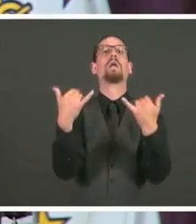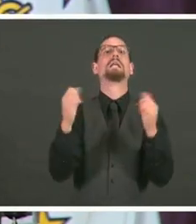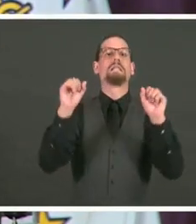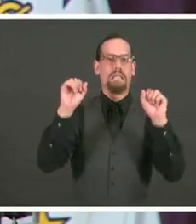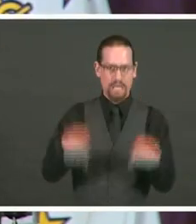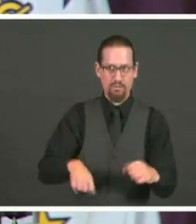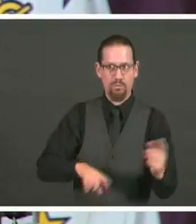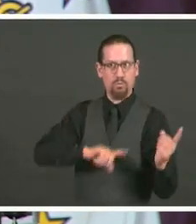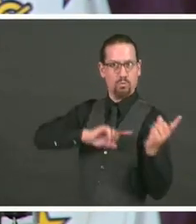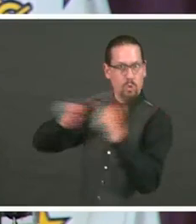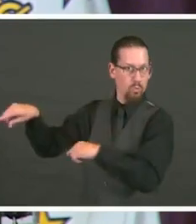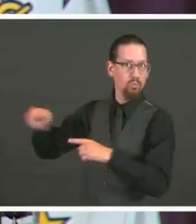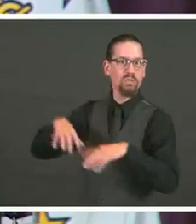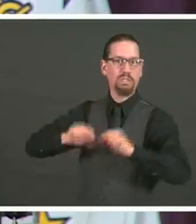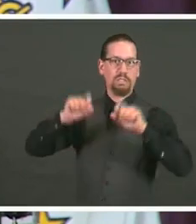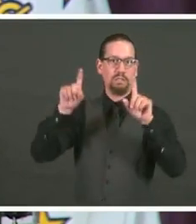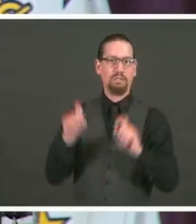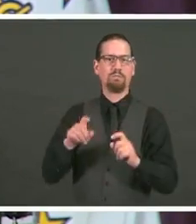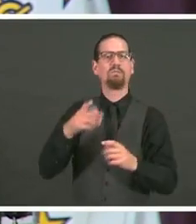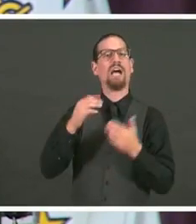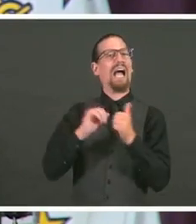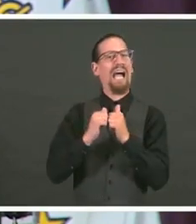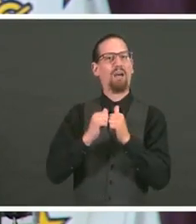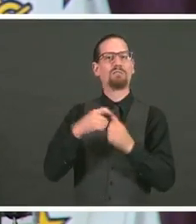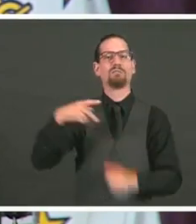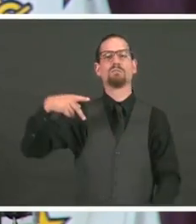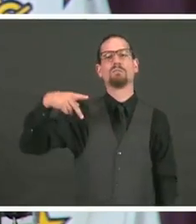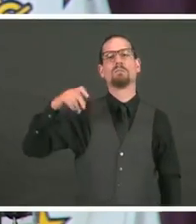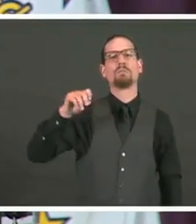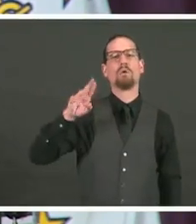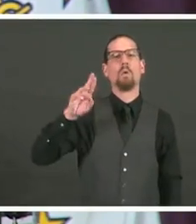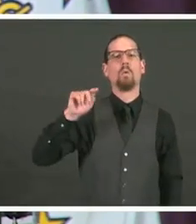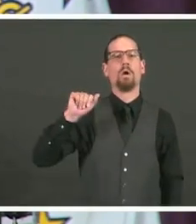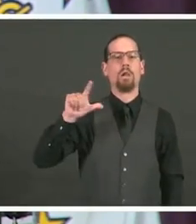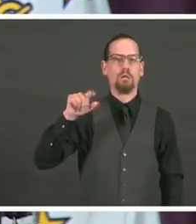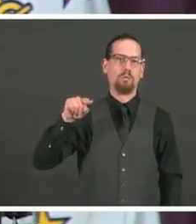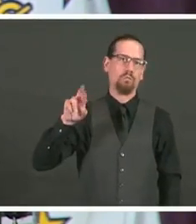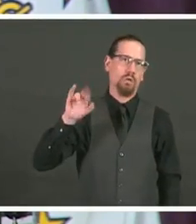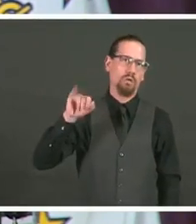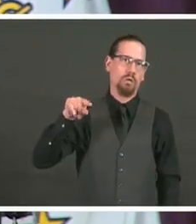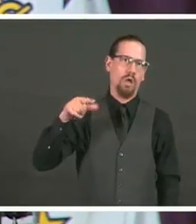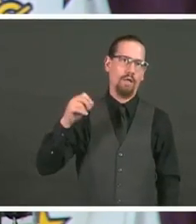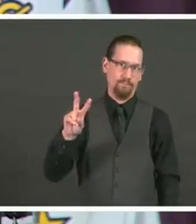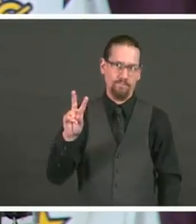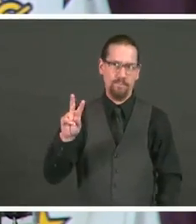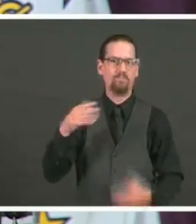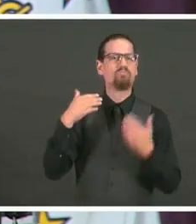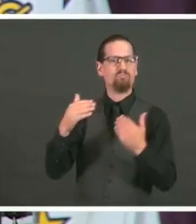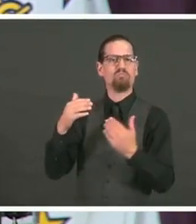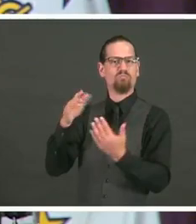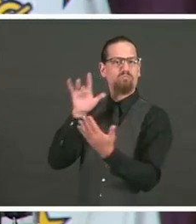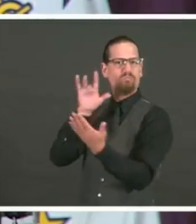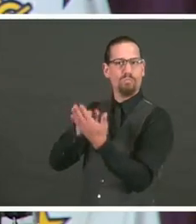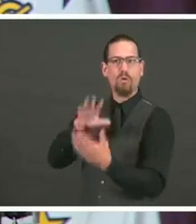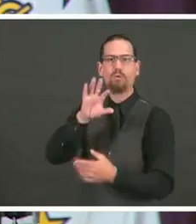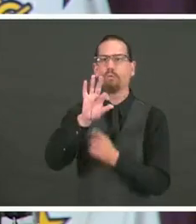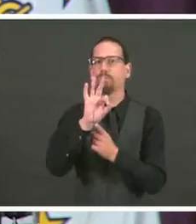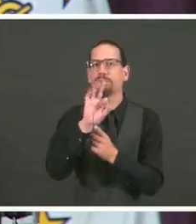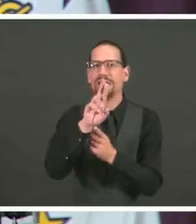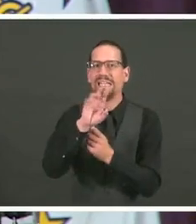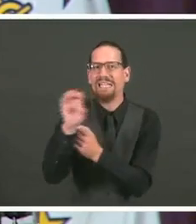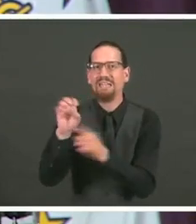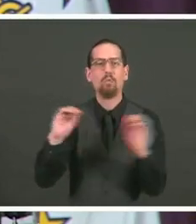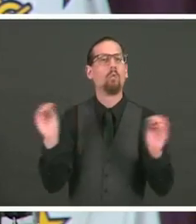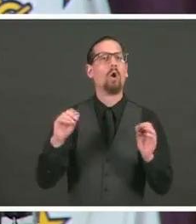portal.ri.gov and sign up for a test. It's free. This is a new initiative at Dr. Alexander Scott's urging. We know